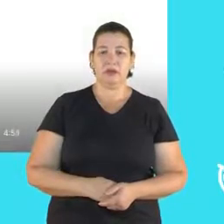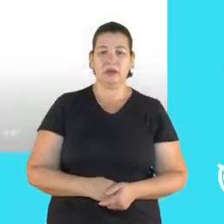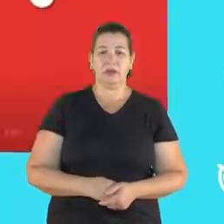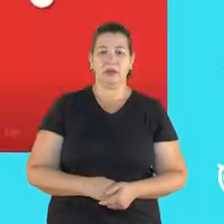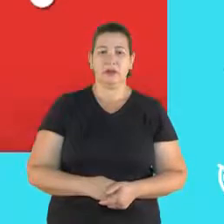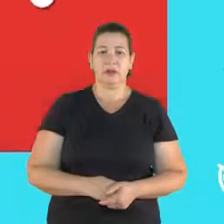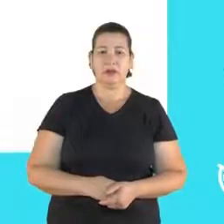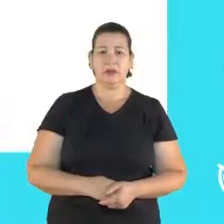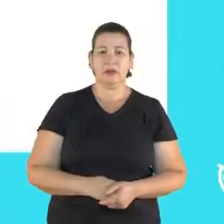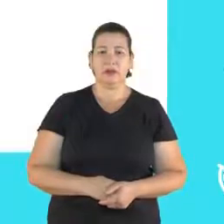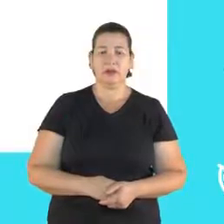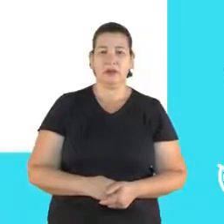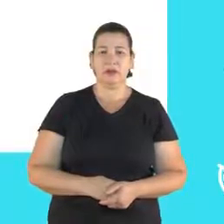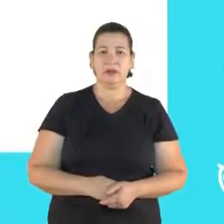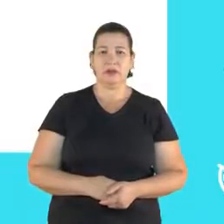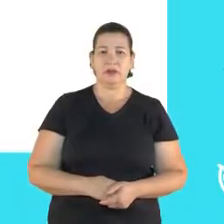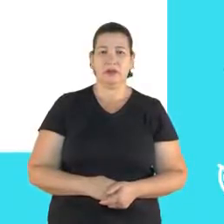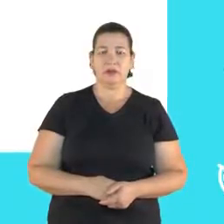Over the course